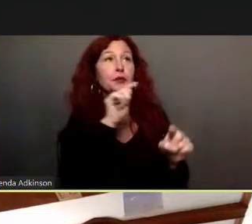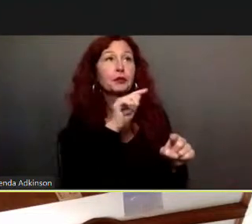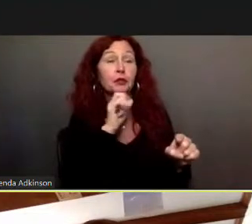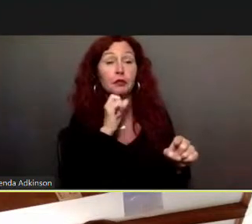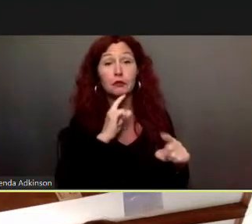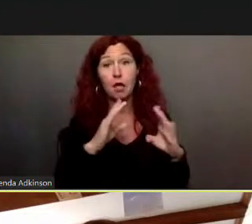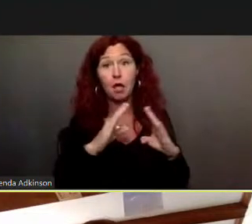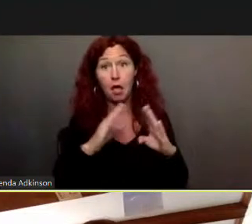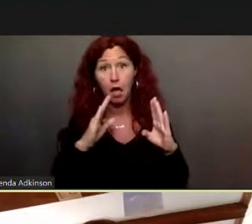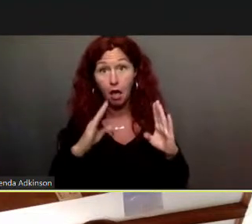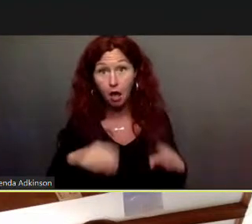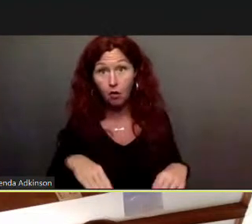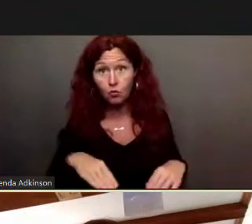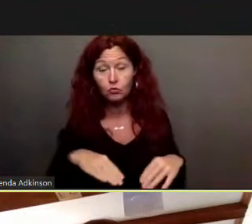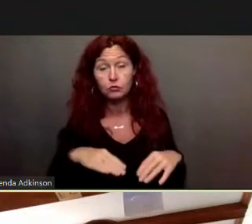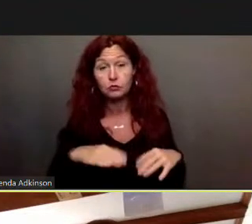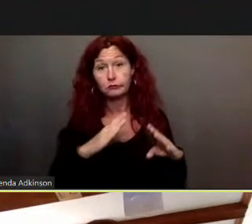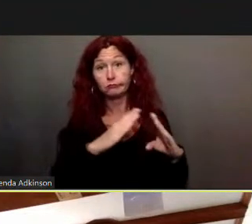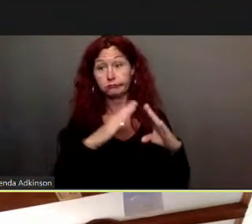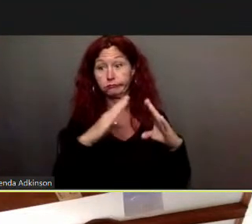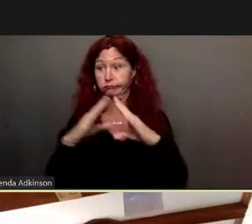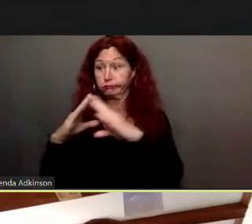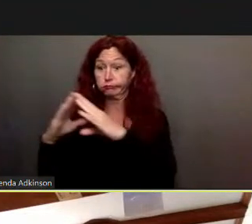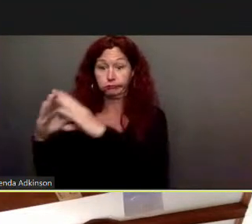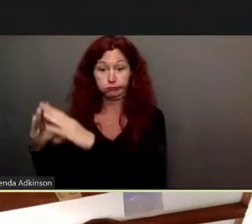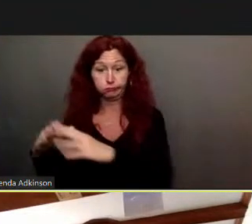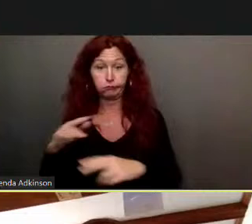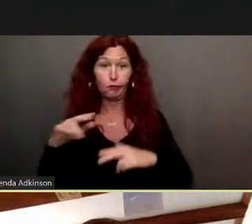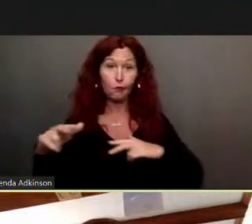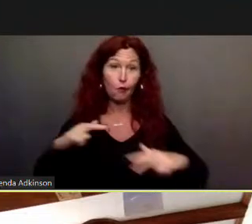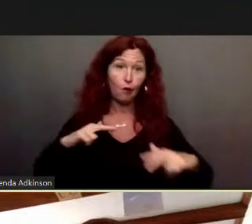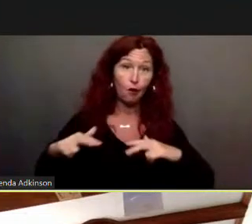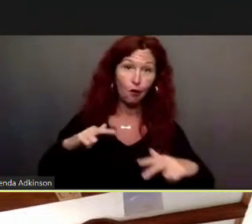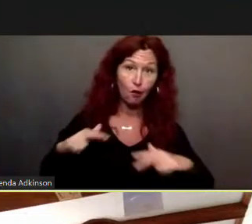neighborhood? Are there a lot of multifamily,